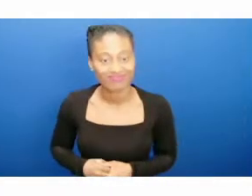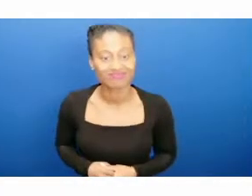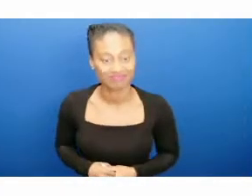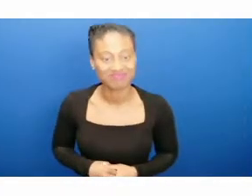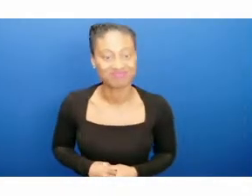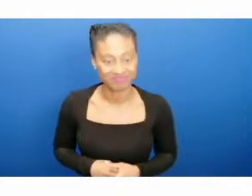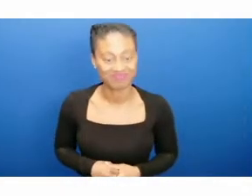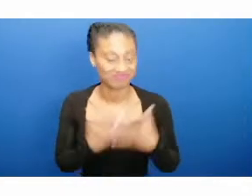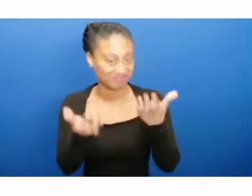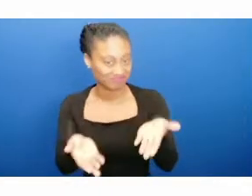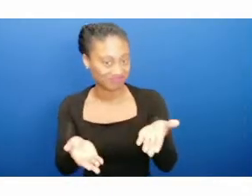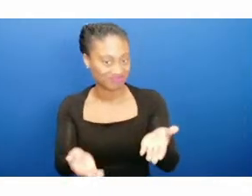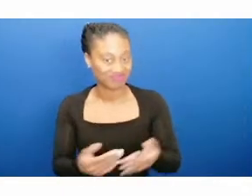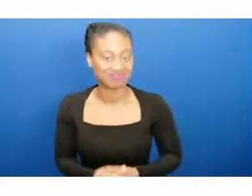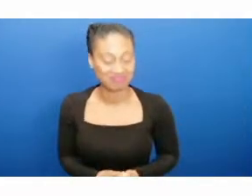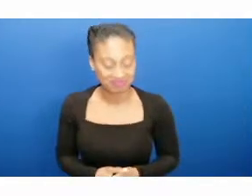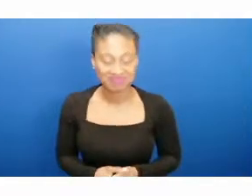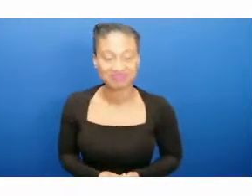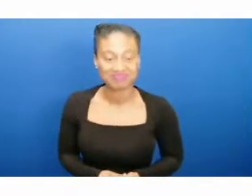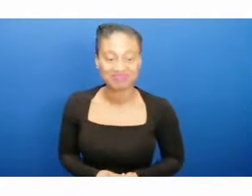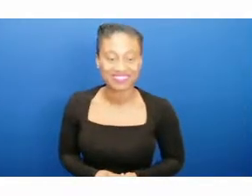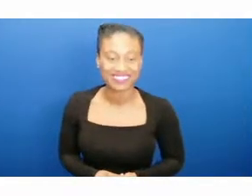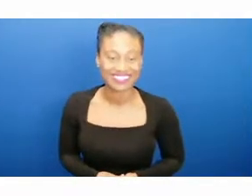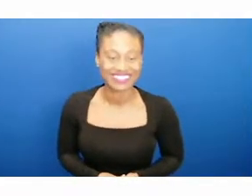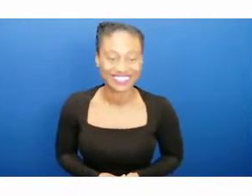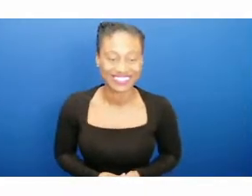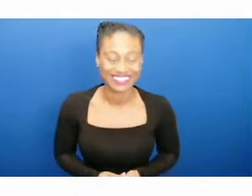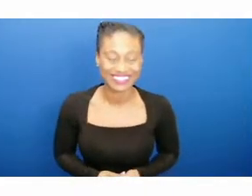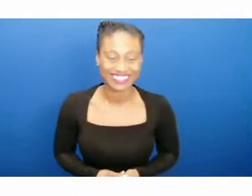Okay, so here's how we're looking.